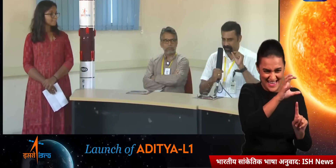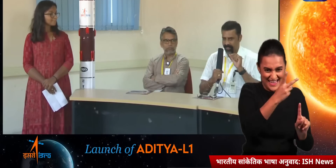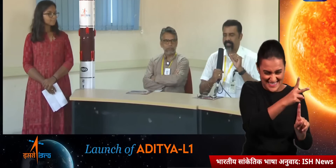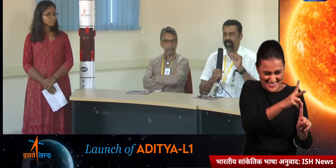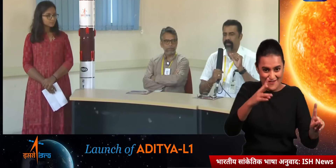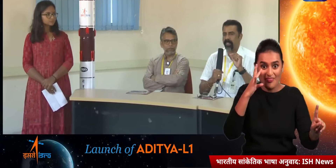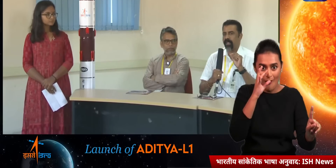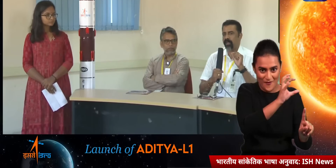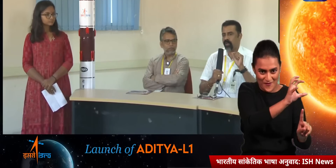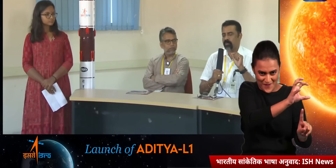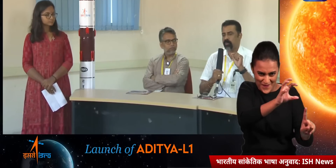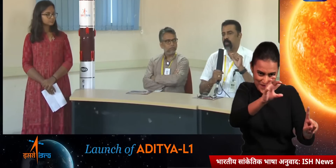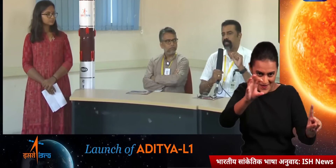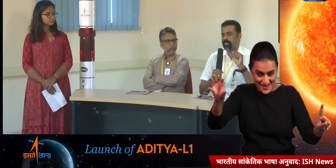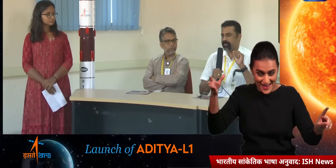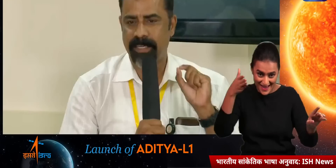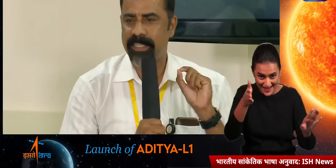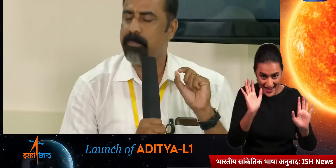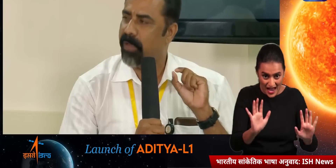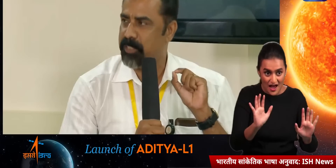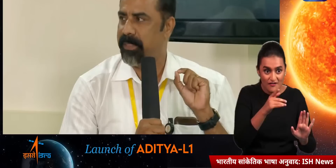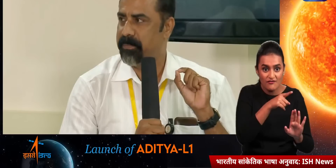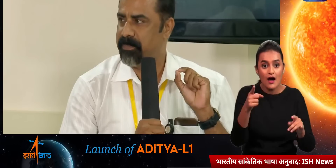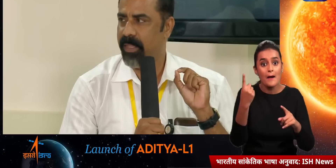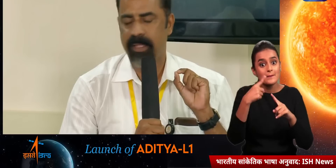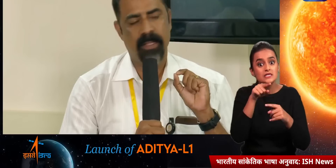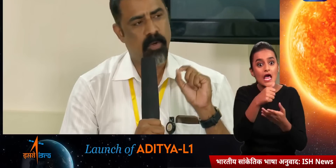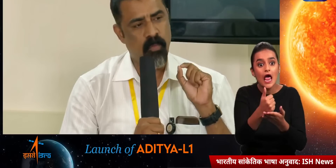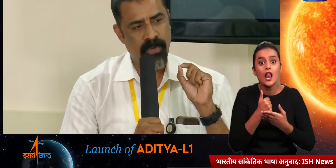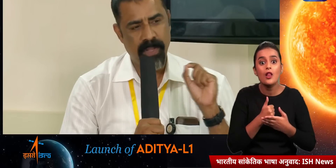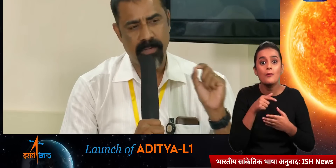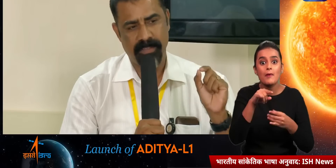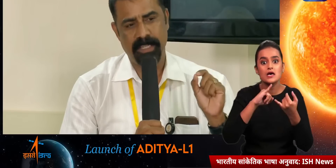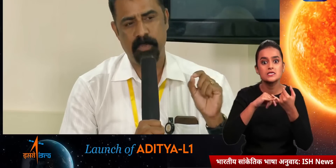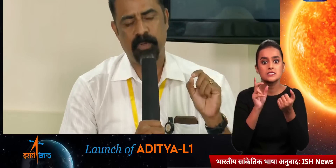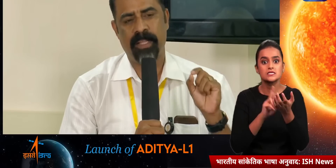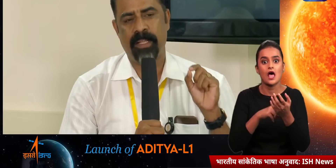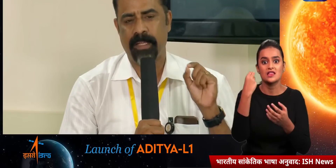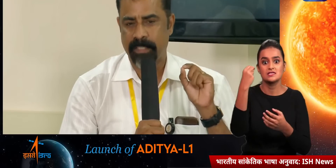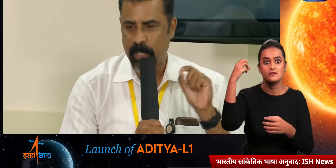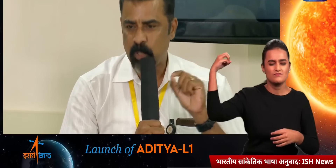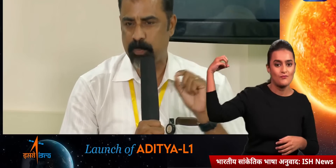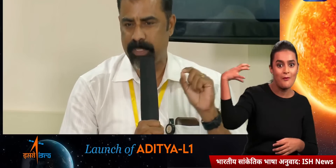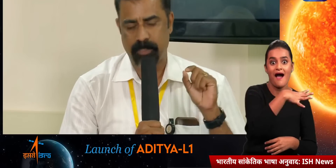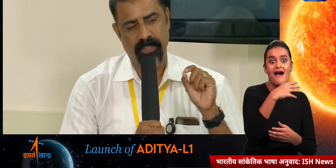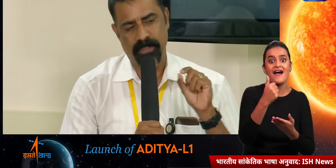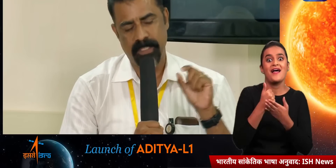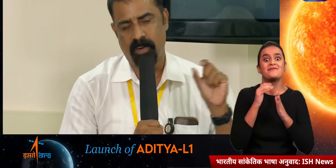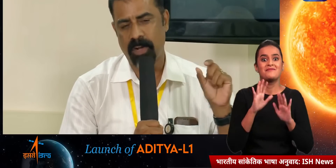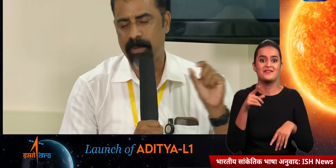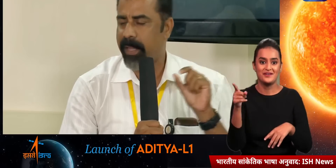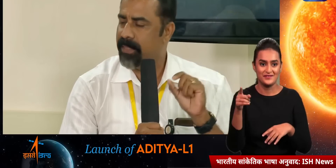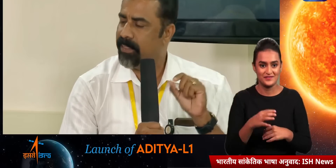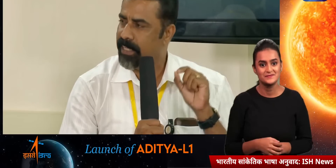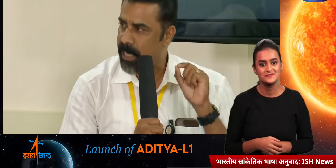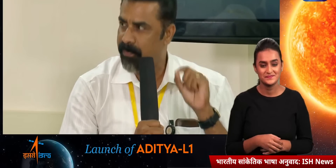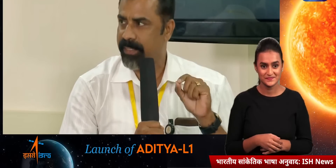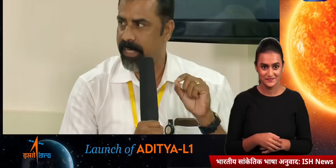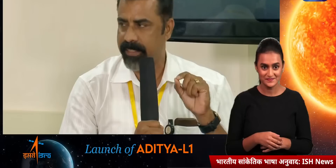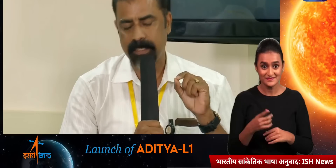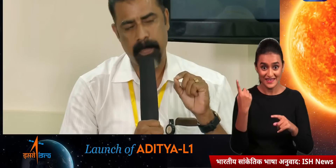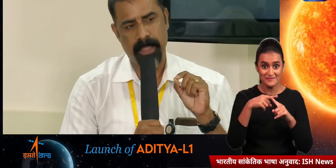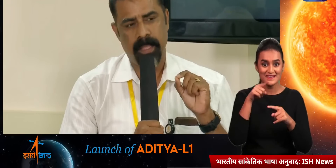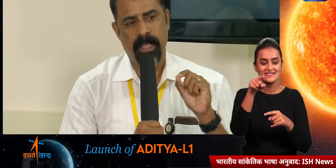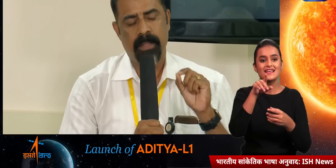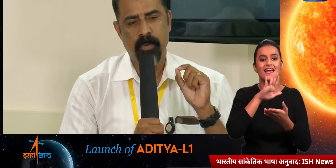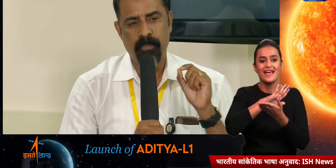occupied by sun. And also this sun is plasma. Now when we are talking about the heliosphere, actually with this all our planets are engulfed in